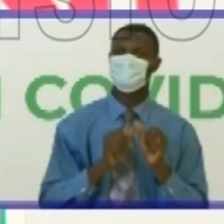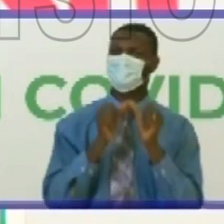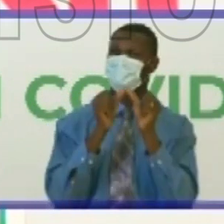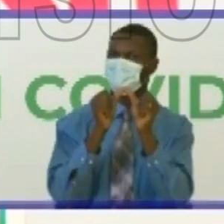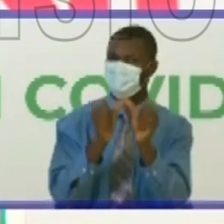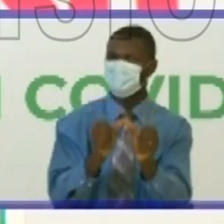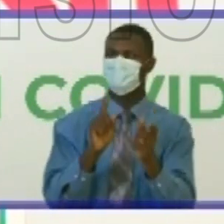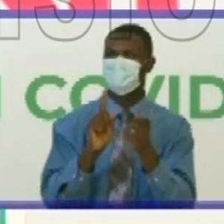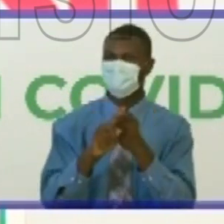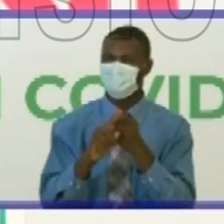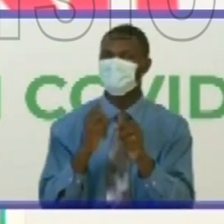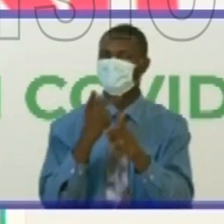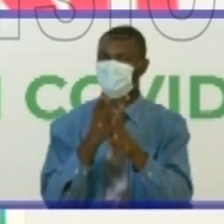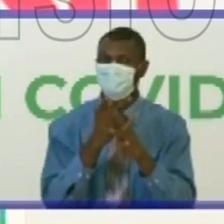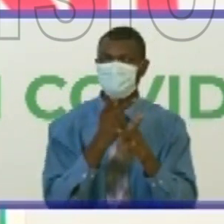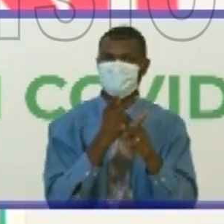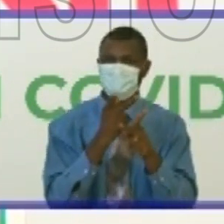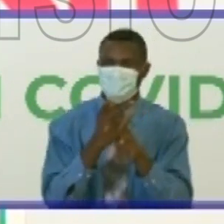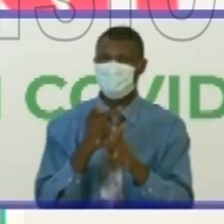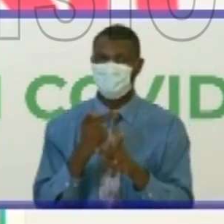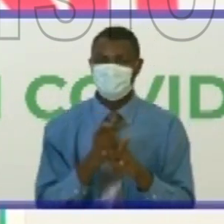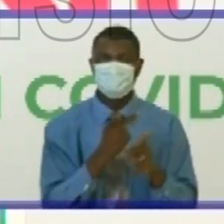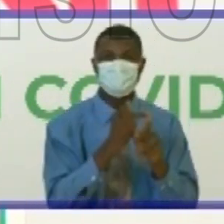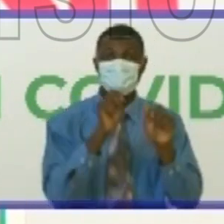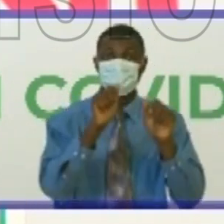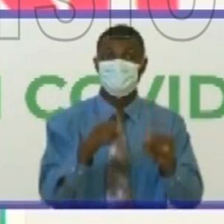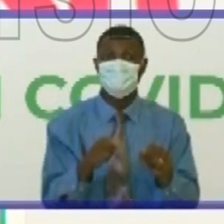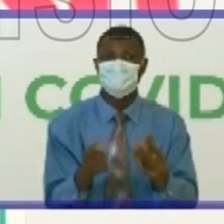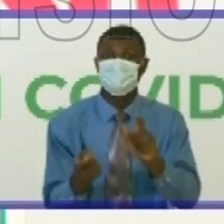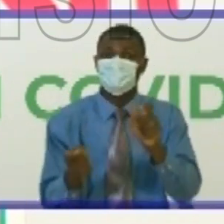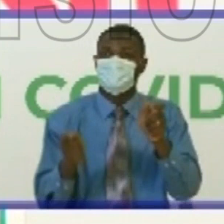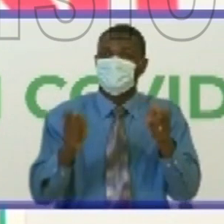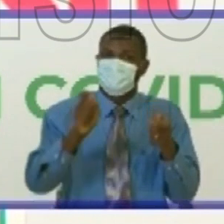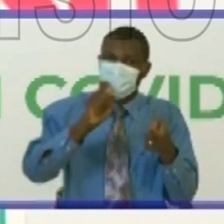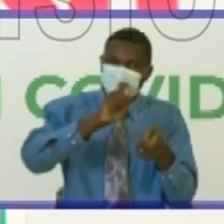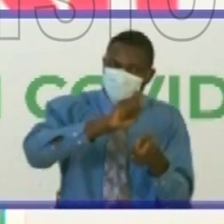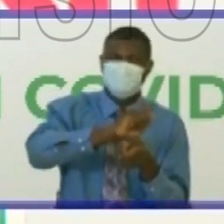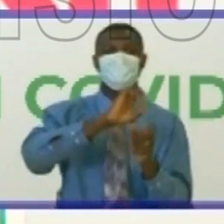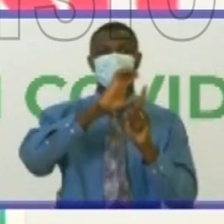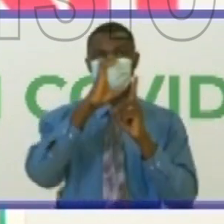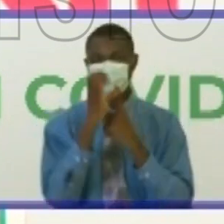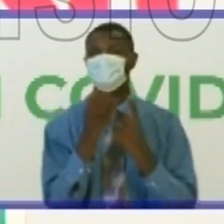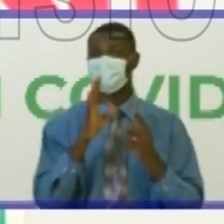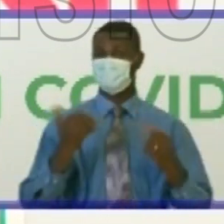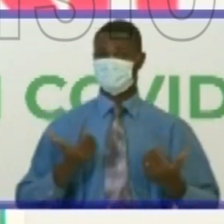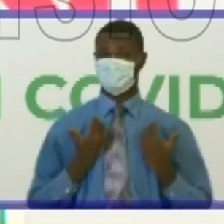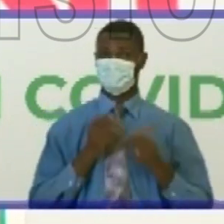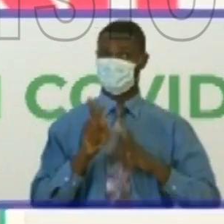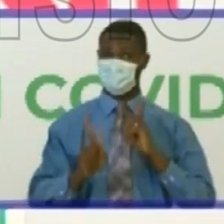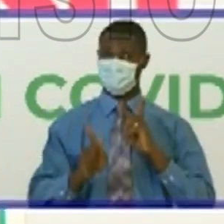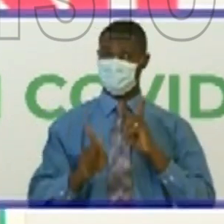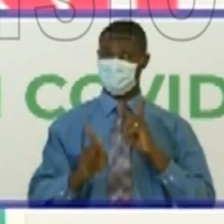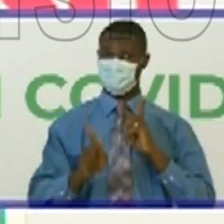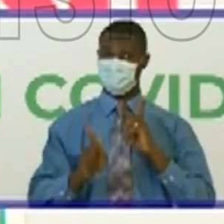measures that can change the current position of young people as high transmitters and turn them into champions